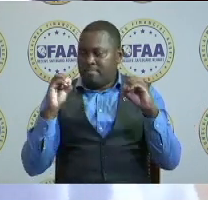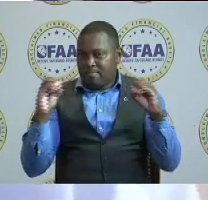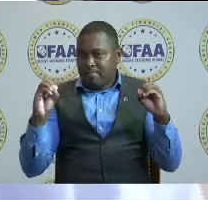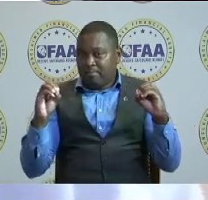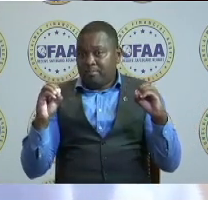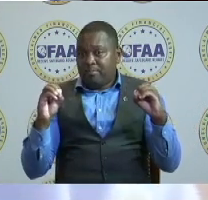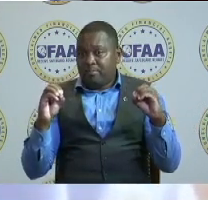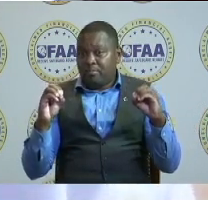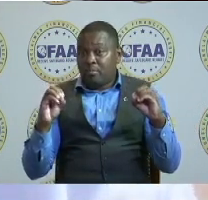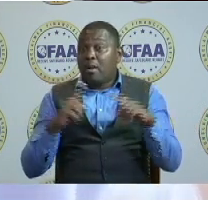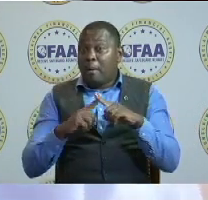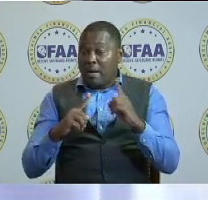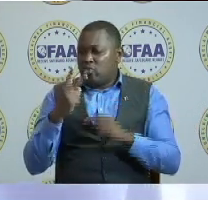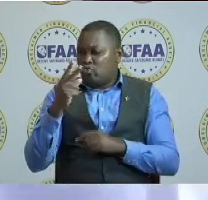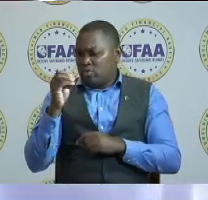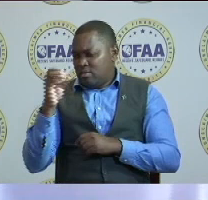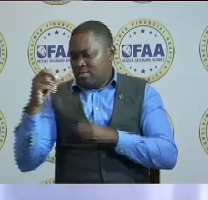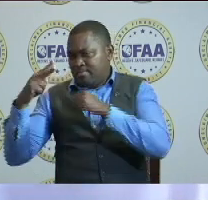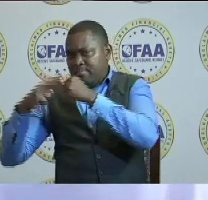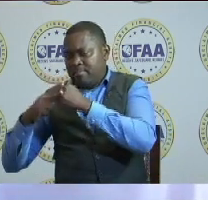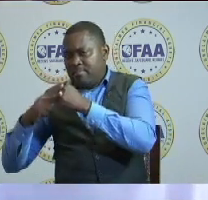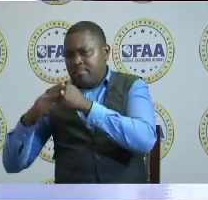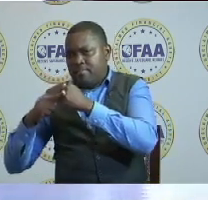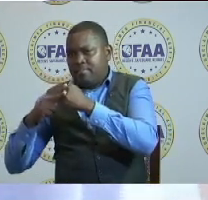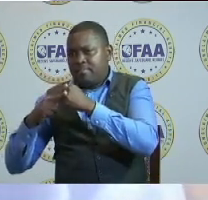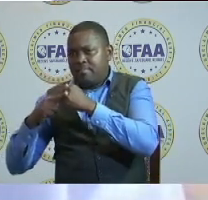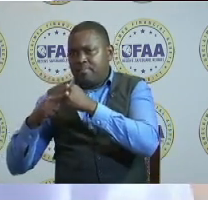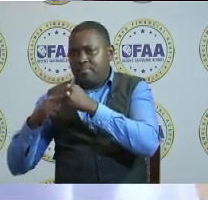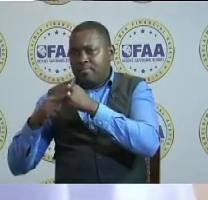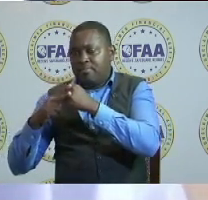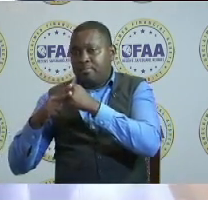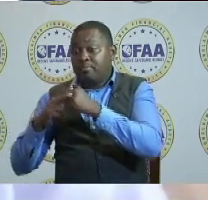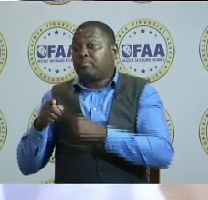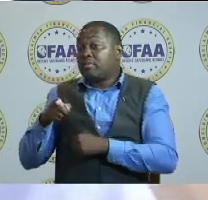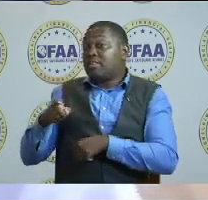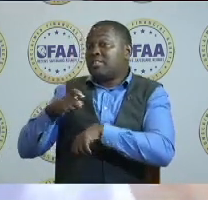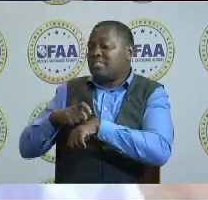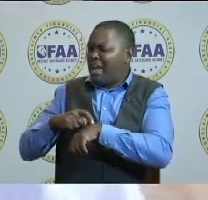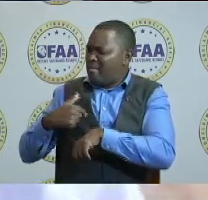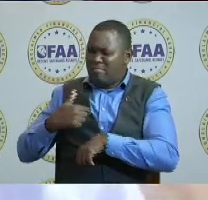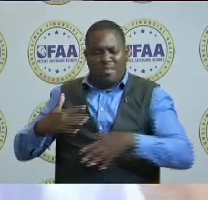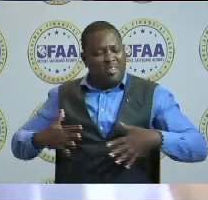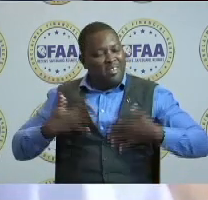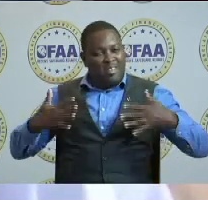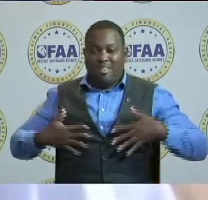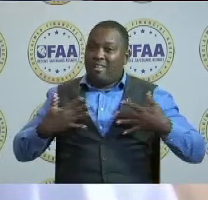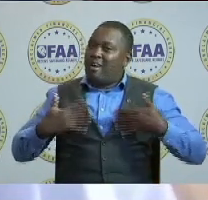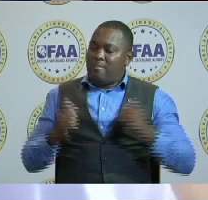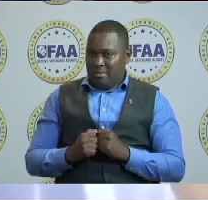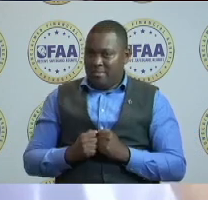in 2007, and this is actually a moment of happiness for me,